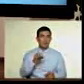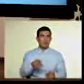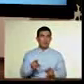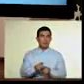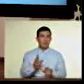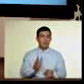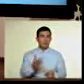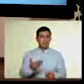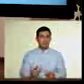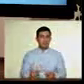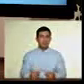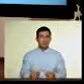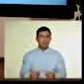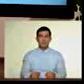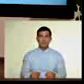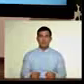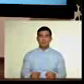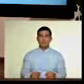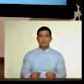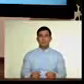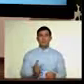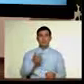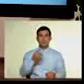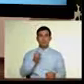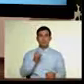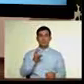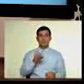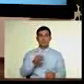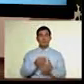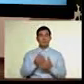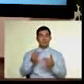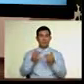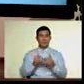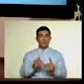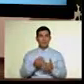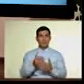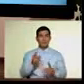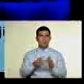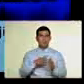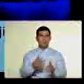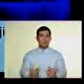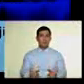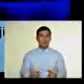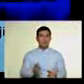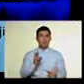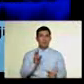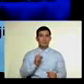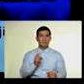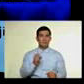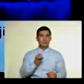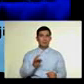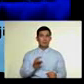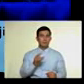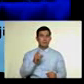aylanadi. Granit qatlamidan pastda bazalt qatlam joylashgan. Bazalt